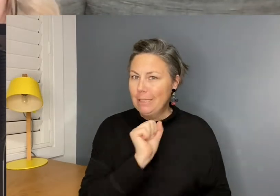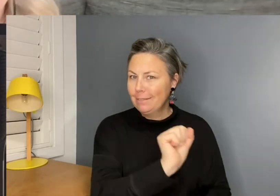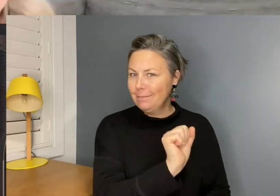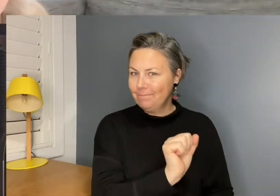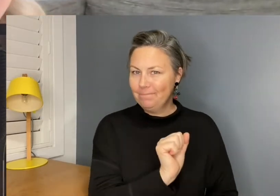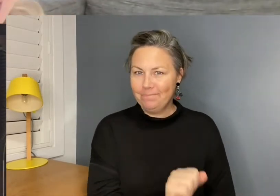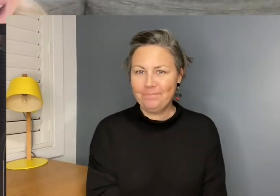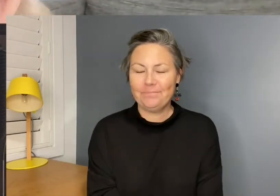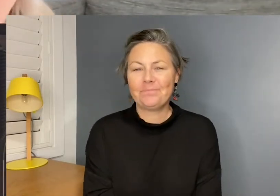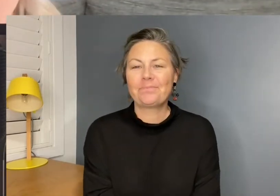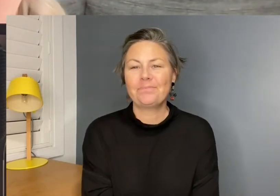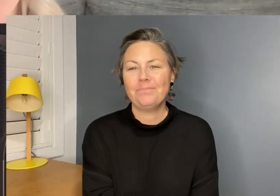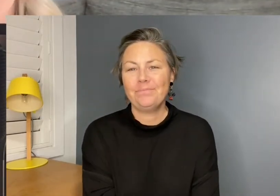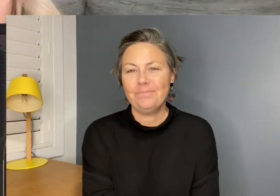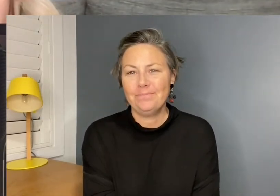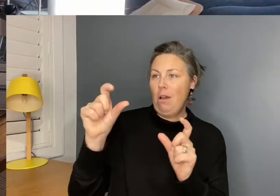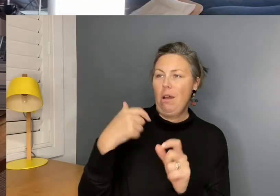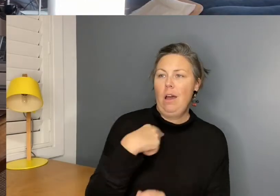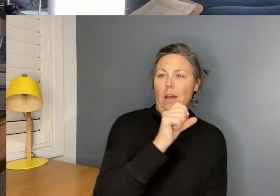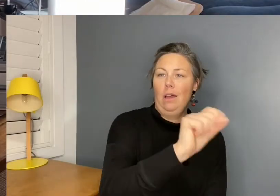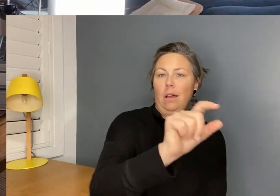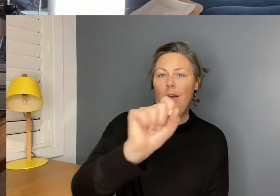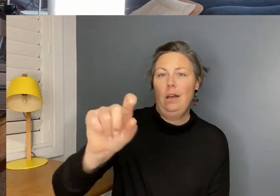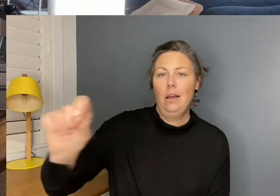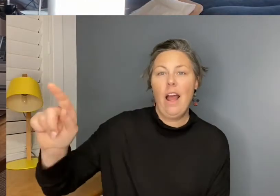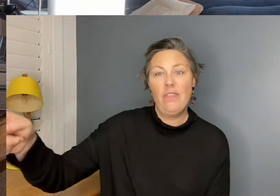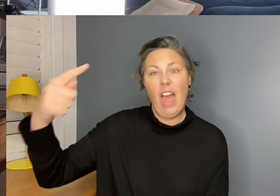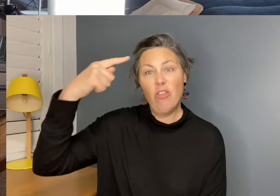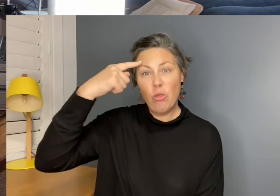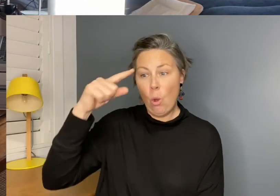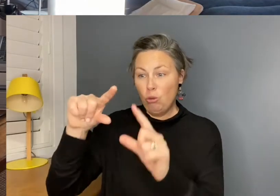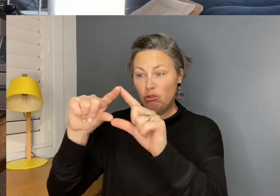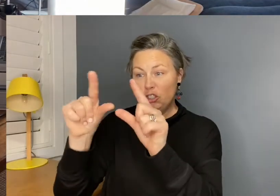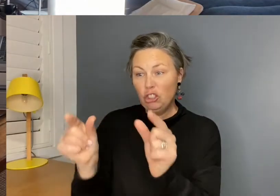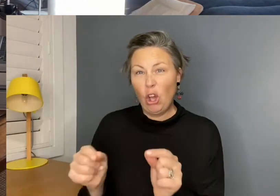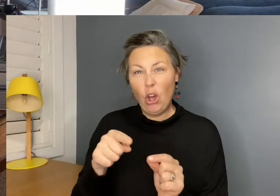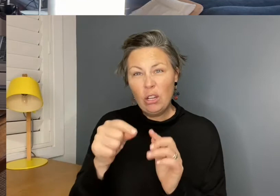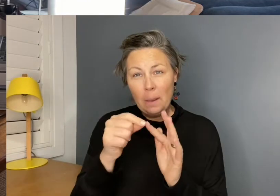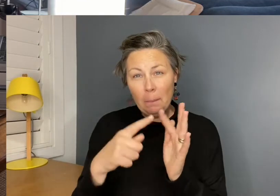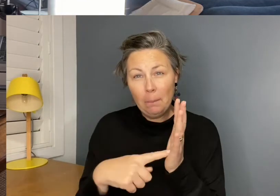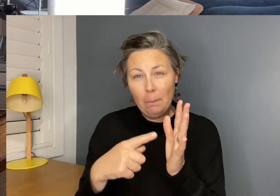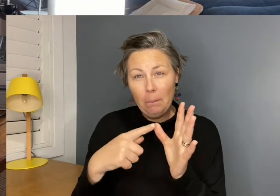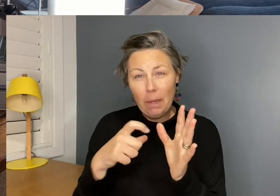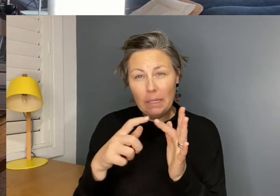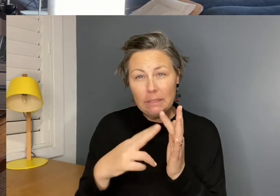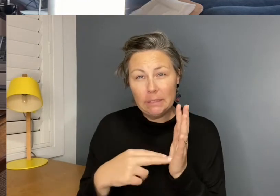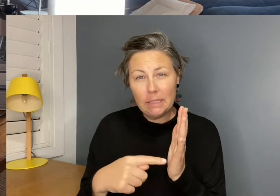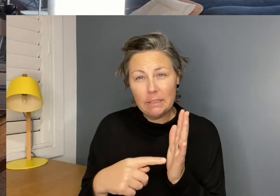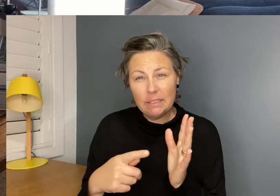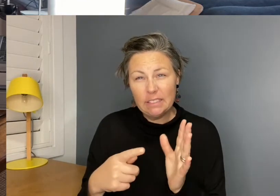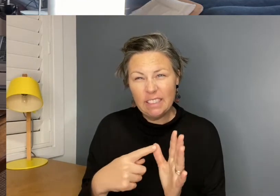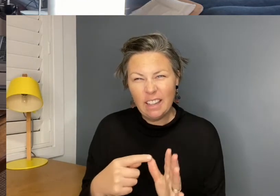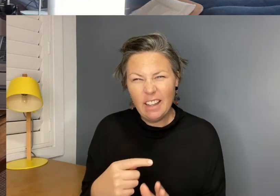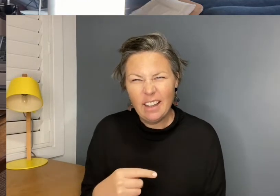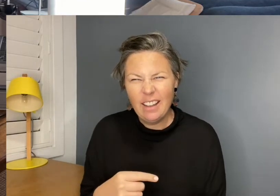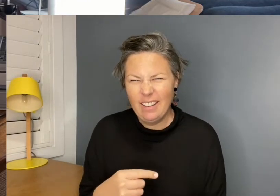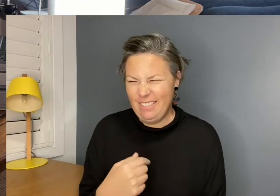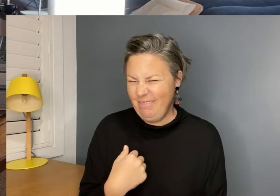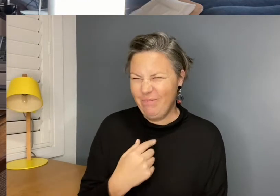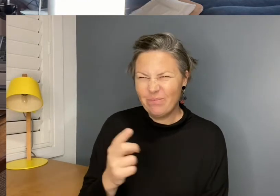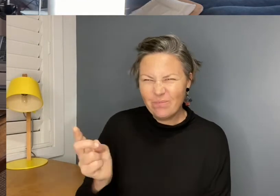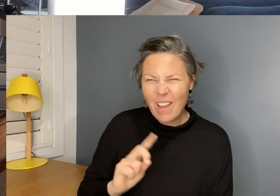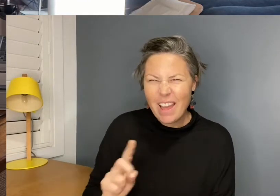you love a croissant, love a pastry. Yeah, it was quite funny. I sent that photo around to a few people and they thought that the croissant was the